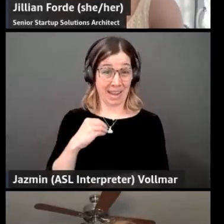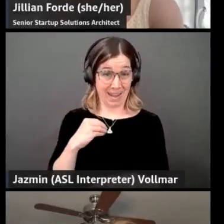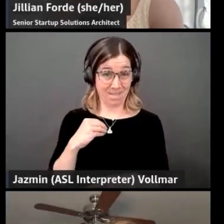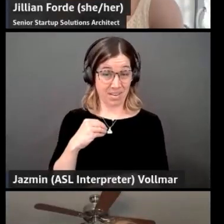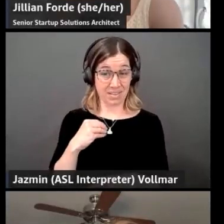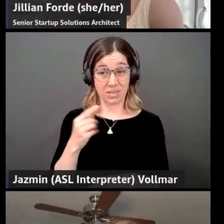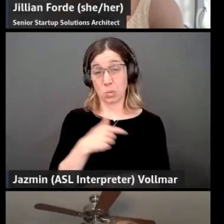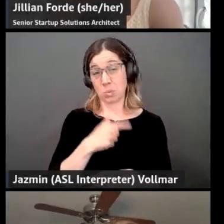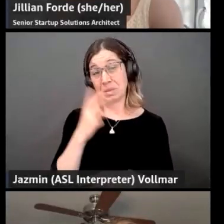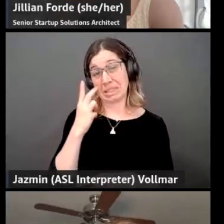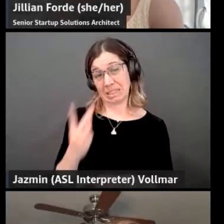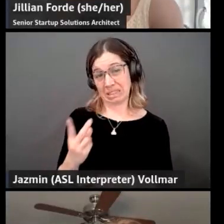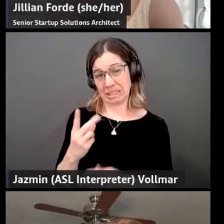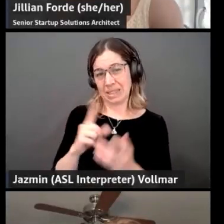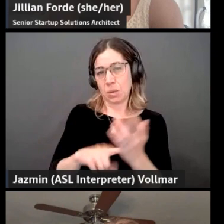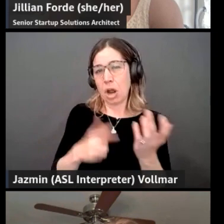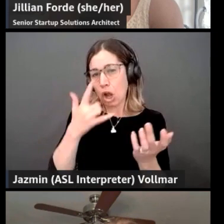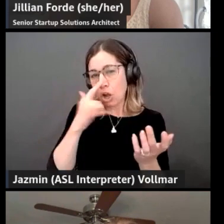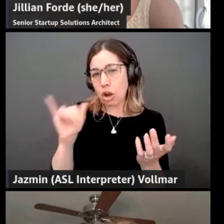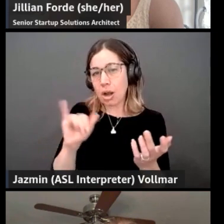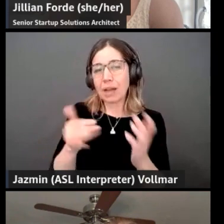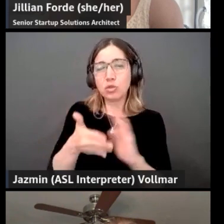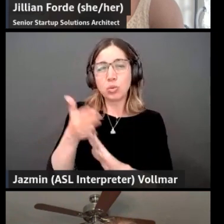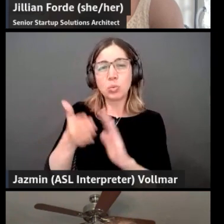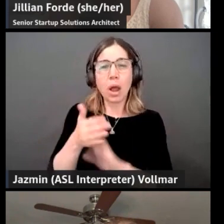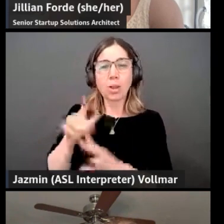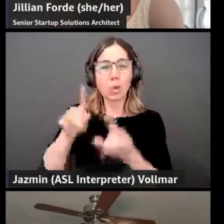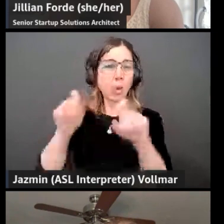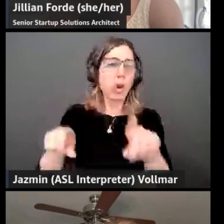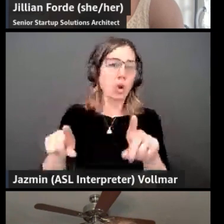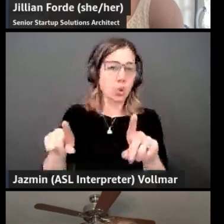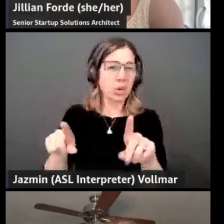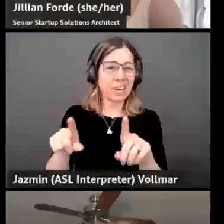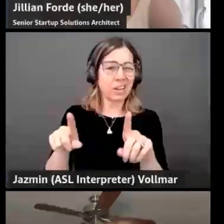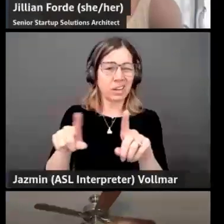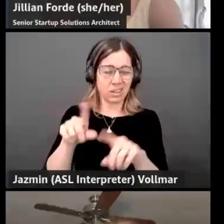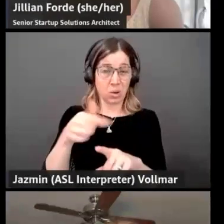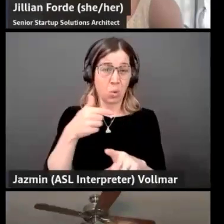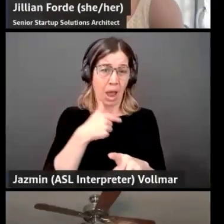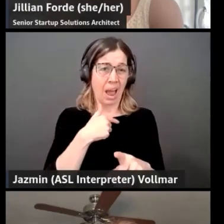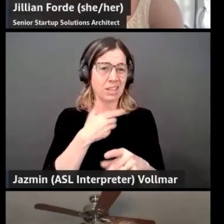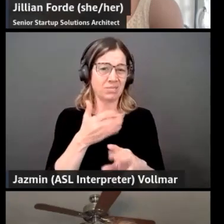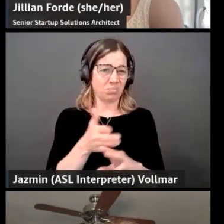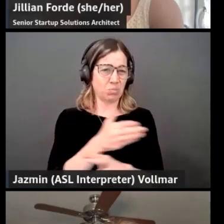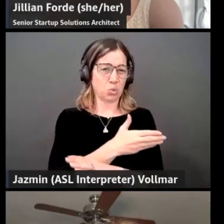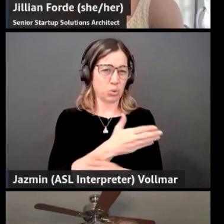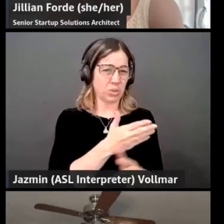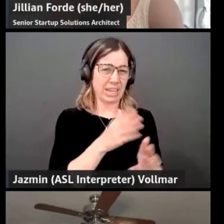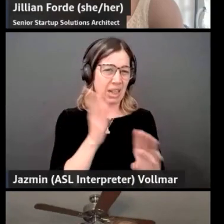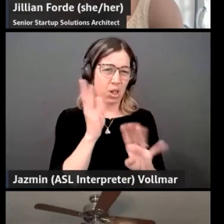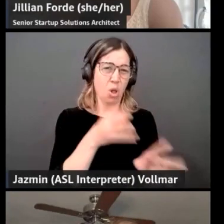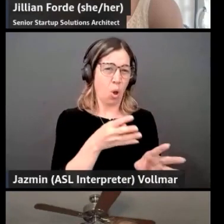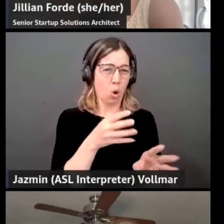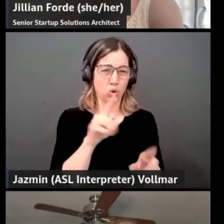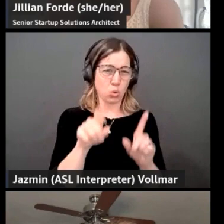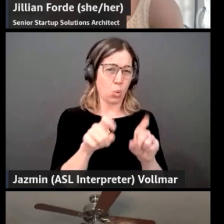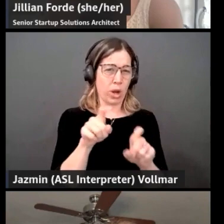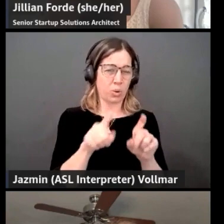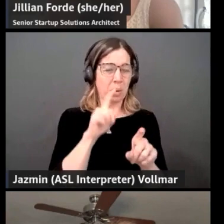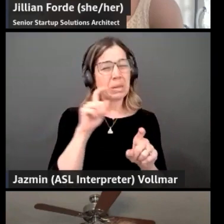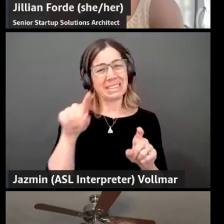going to see what it looks like to actually run a query against it. So I had preloaded a query somewhere over here because these vectors are pretty